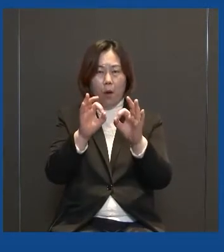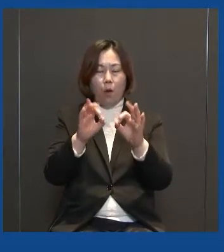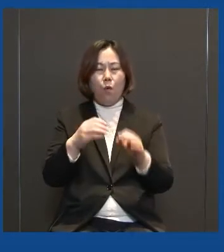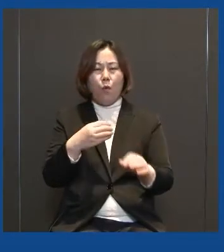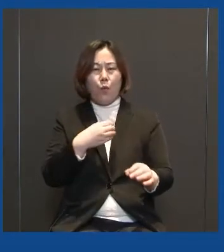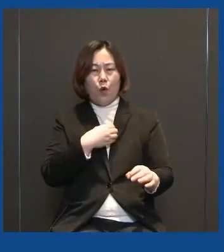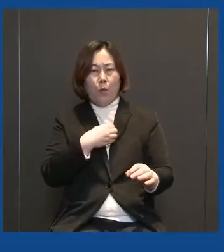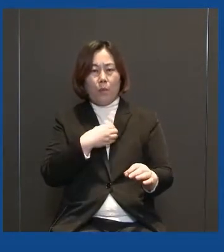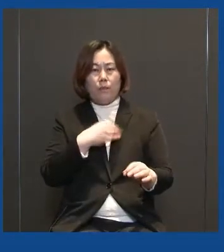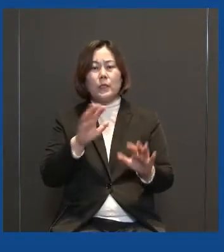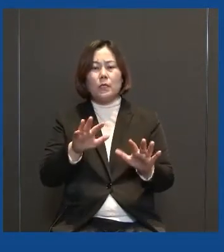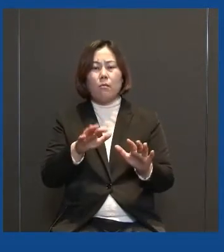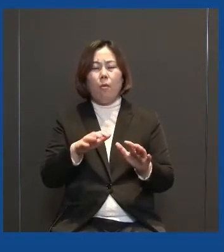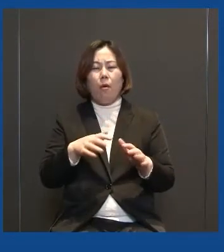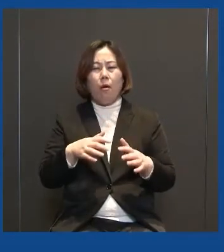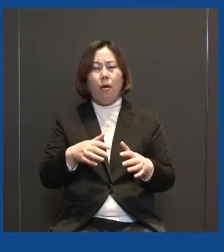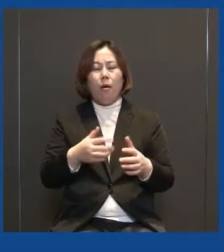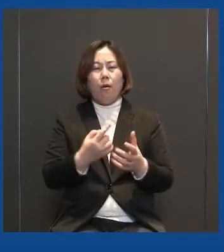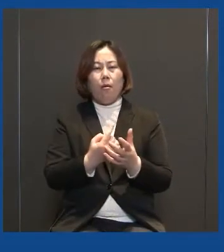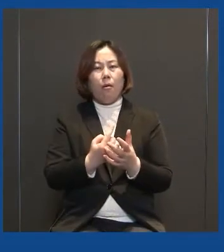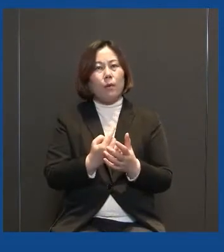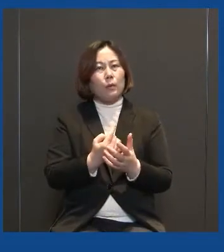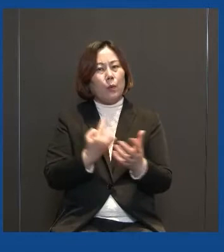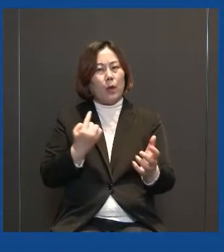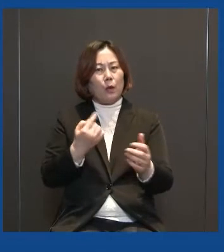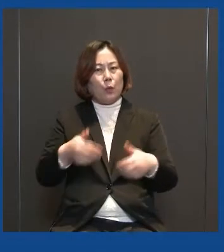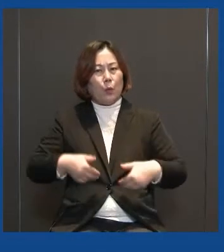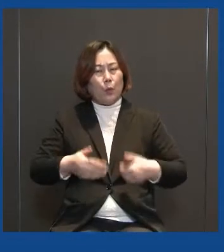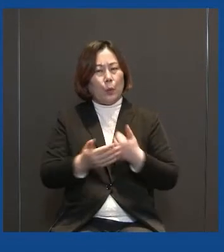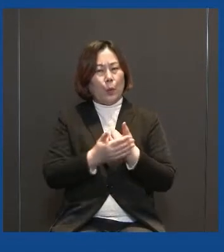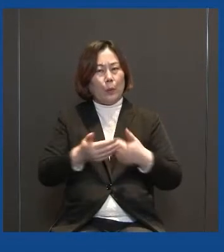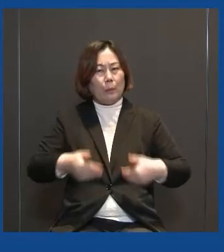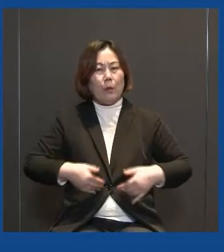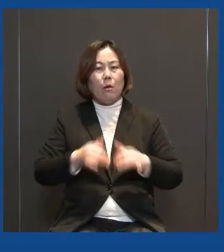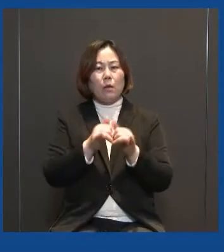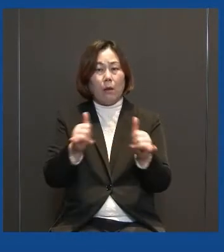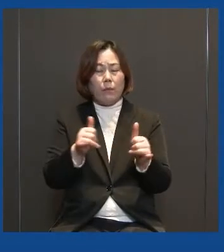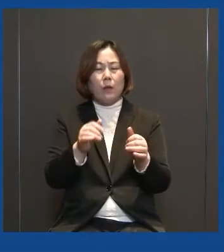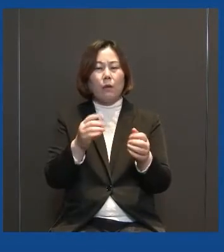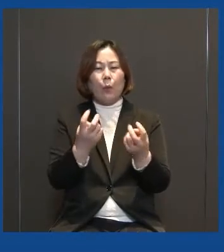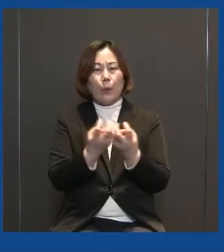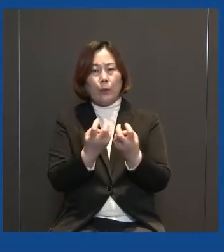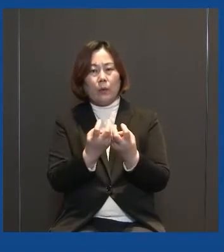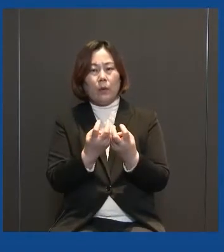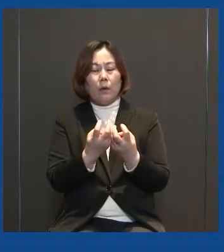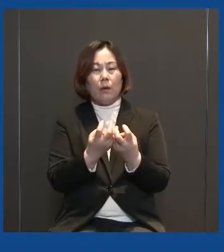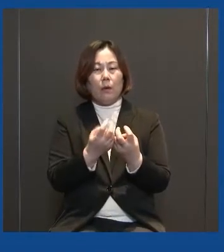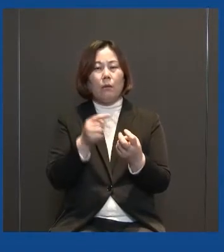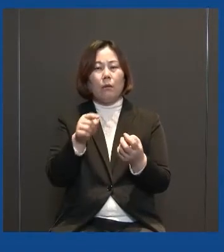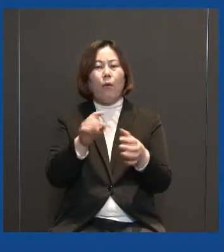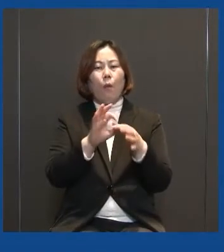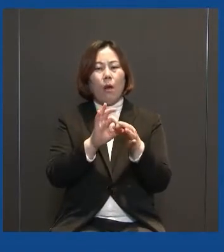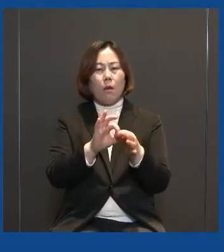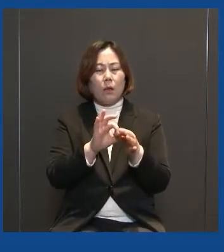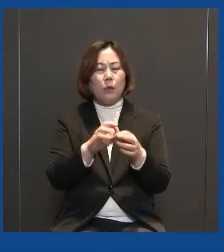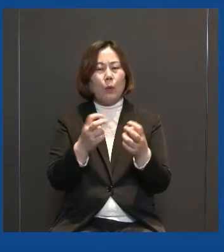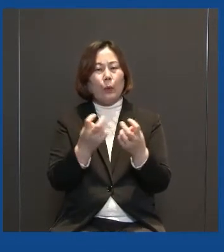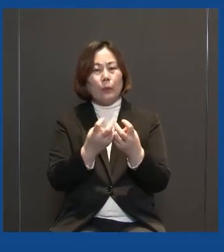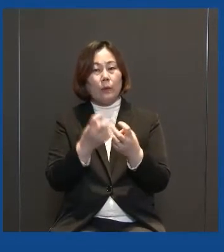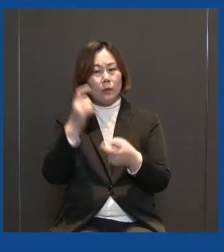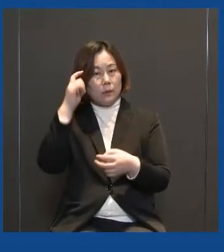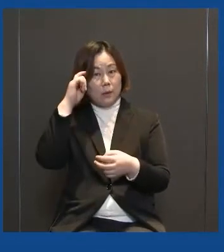need to understand the type of impact that it has had on the most vulnerable persons and what are the long-term measures that we can